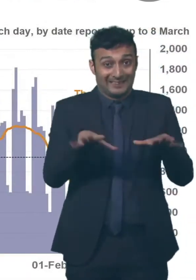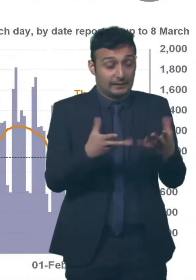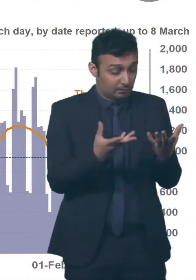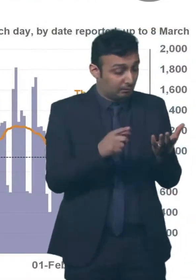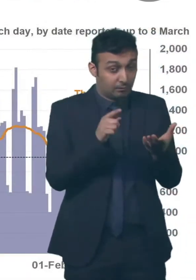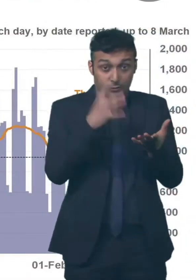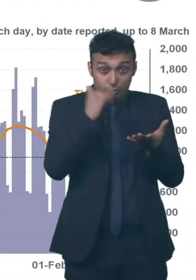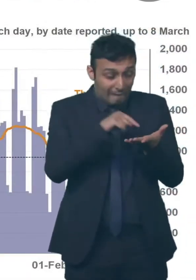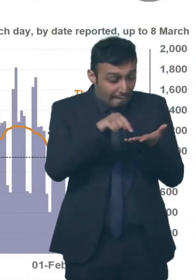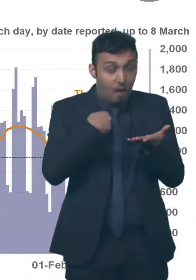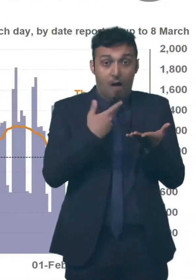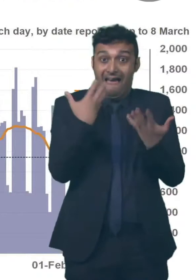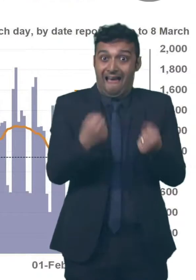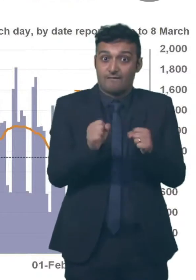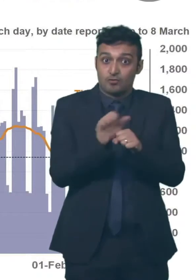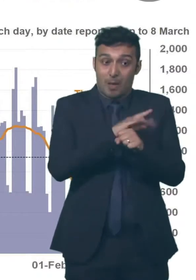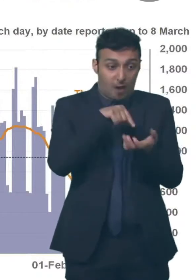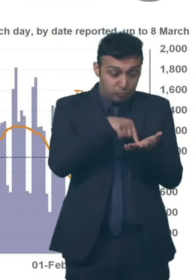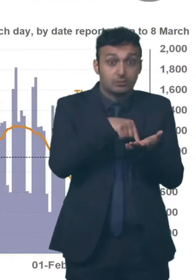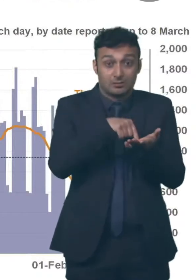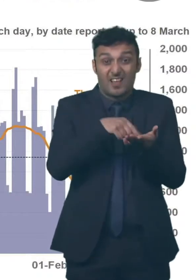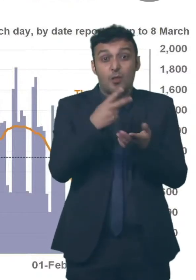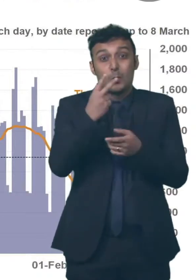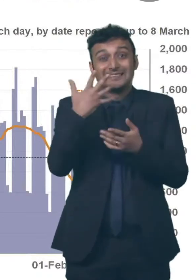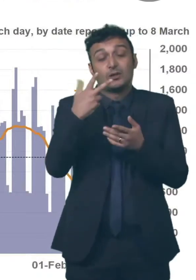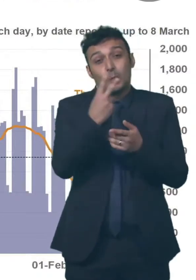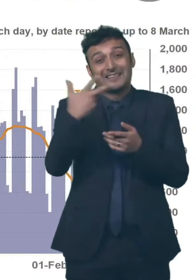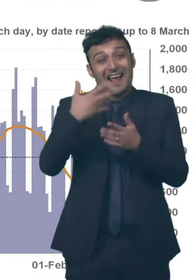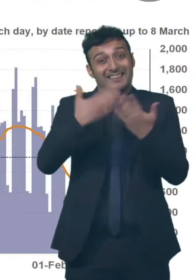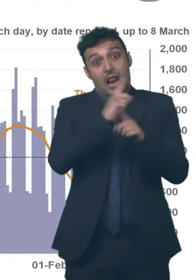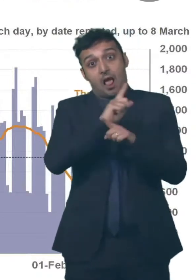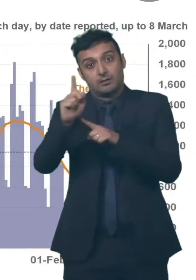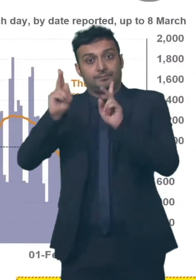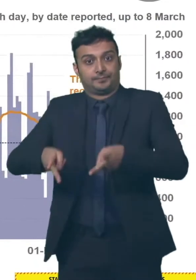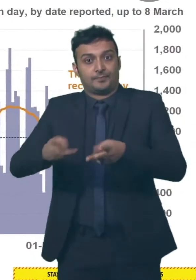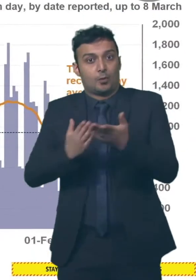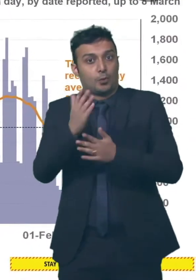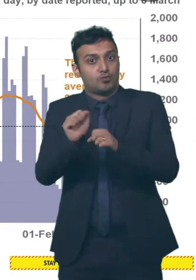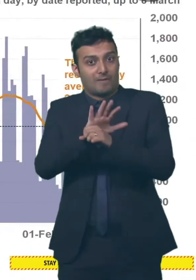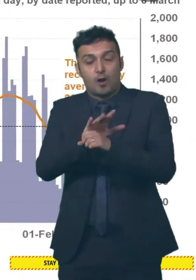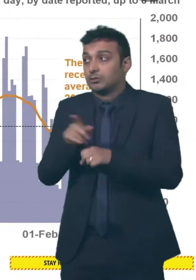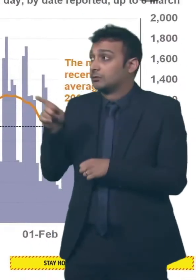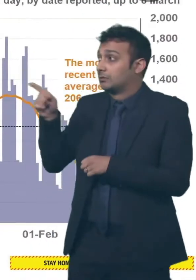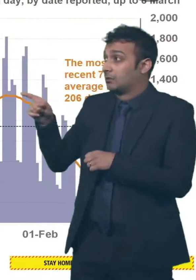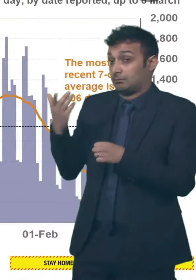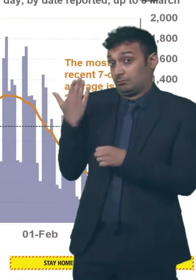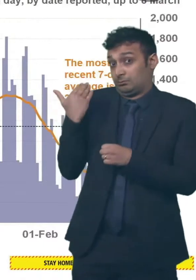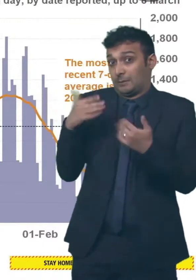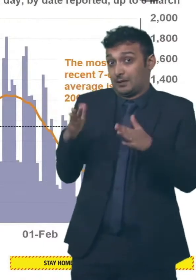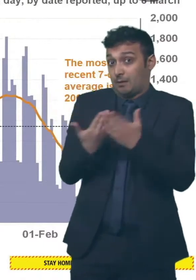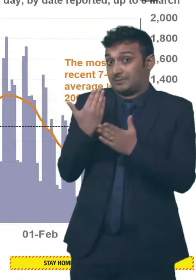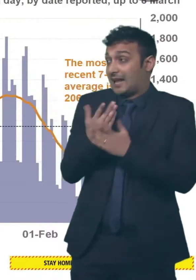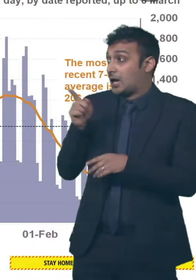that first test. This is reported up to the 8th of March, and again, it's really good to be able to see that the average